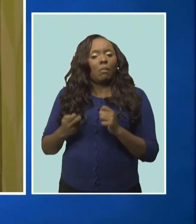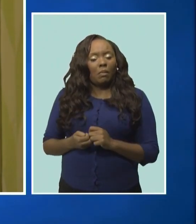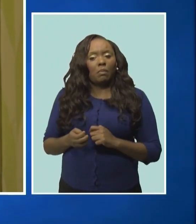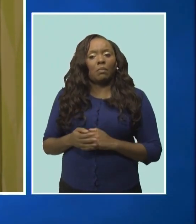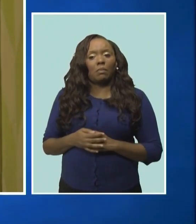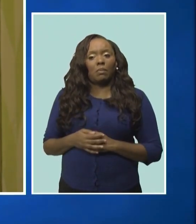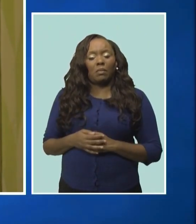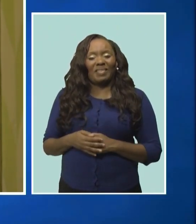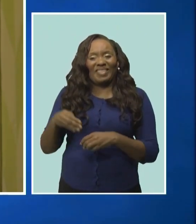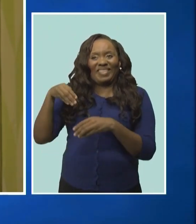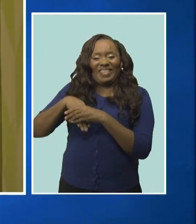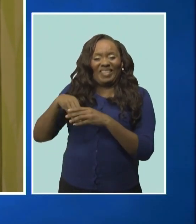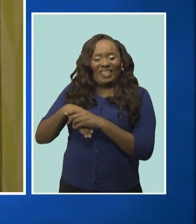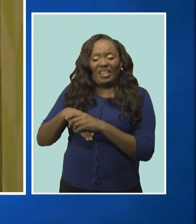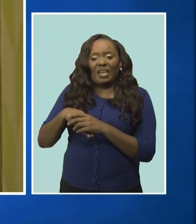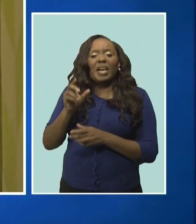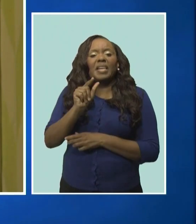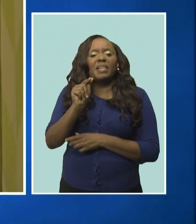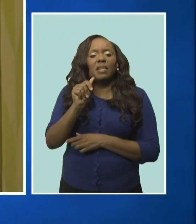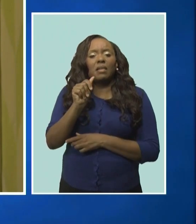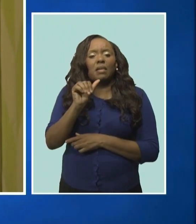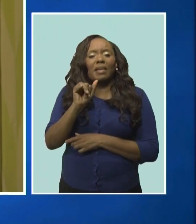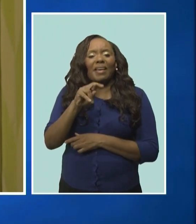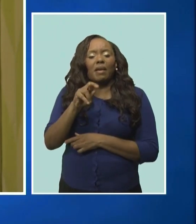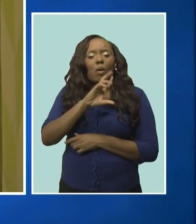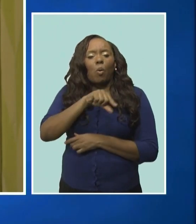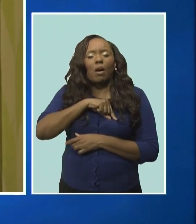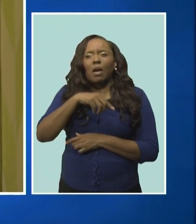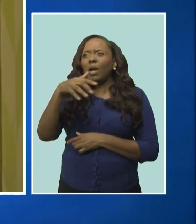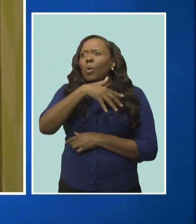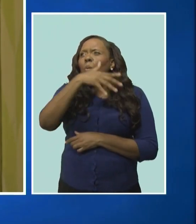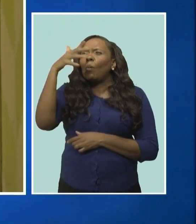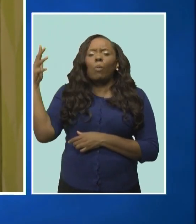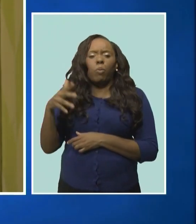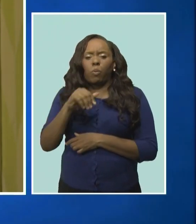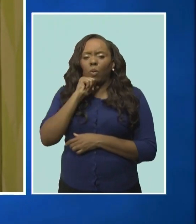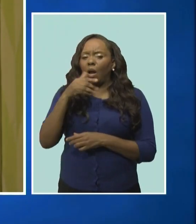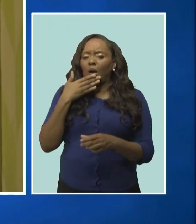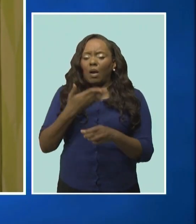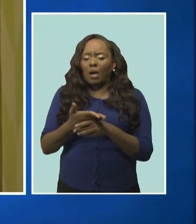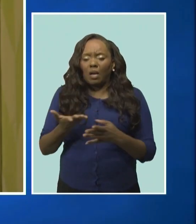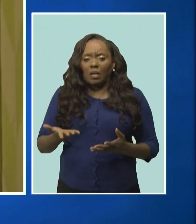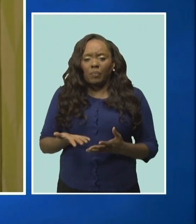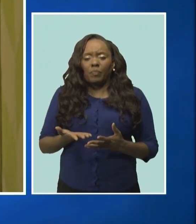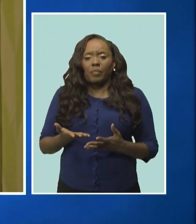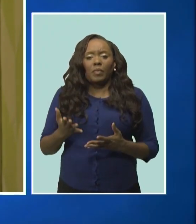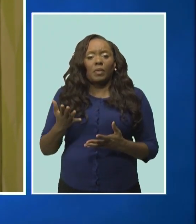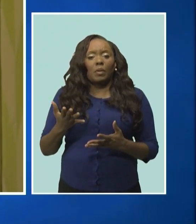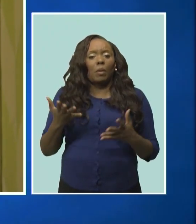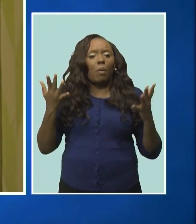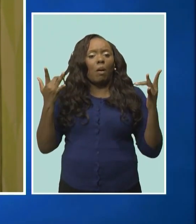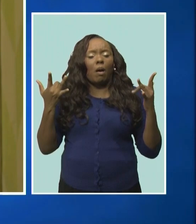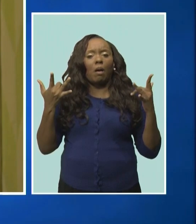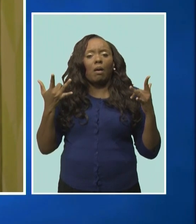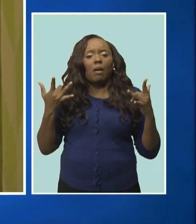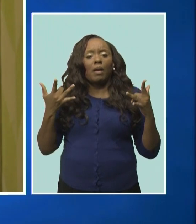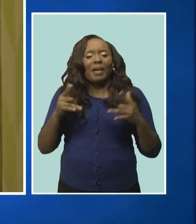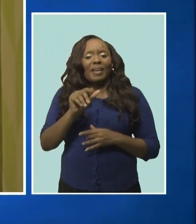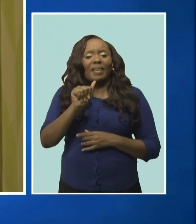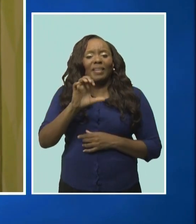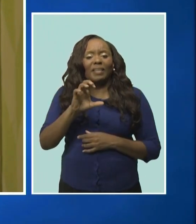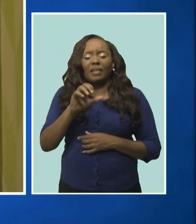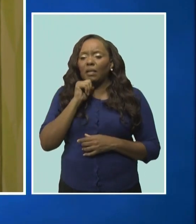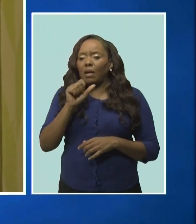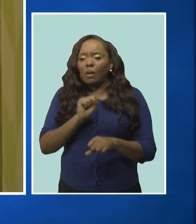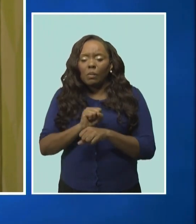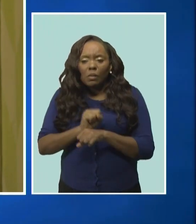issues with indoor air quality. This is primarily as a result of malfunctioning air-conditioned systems, leading to